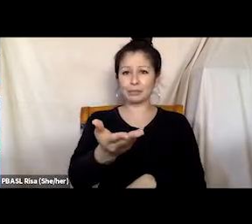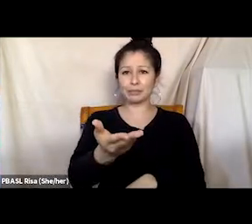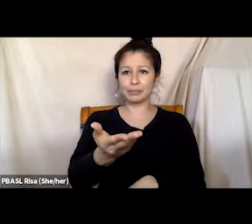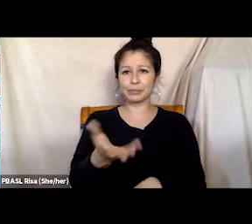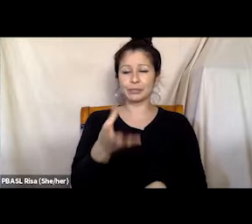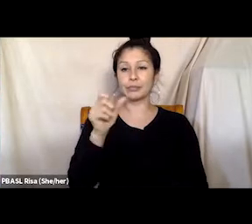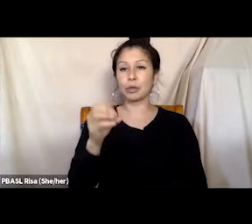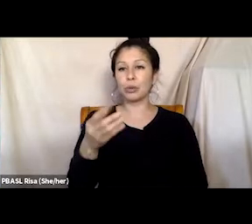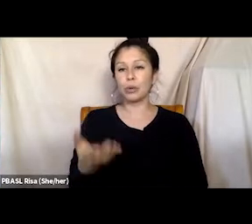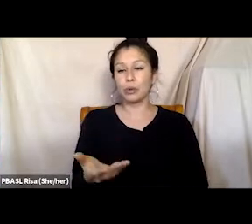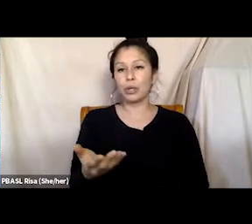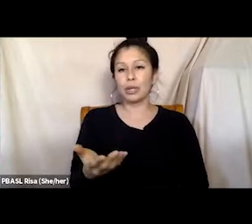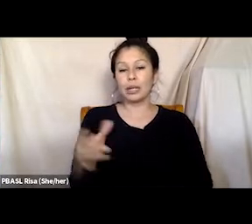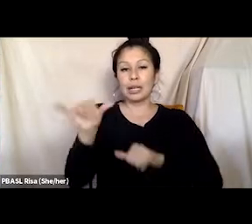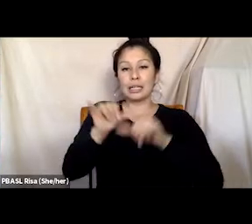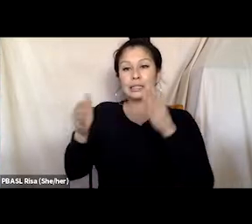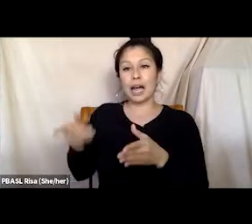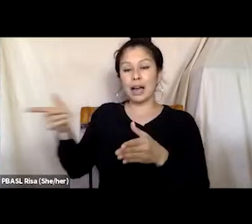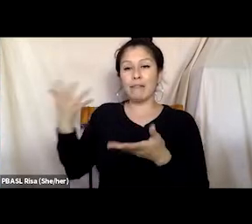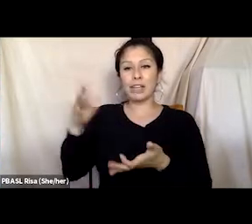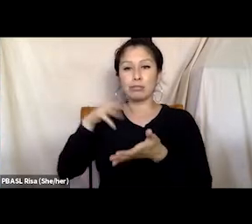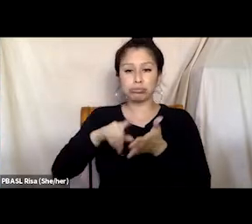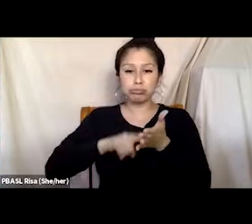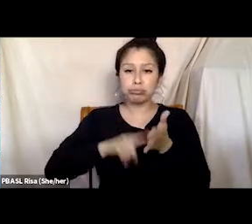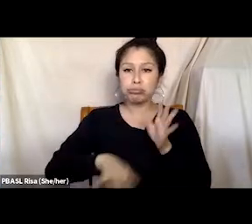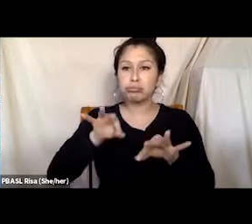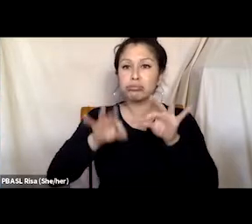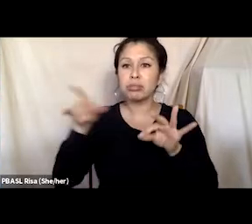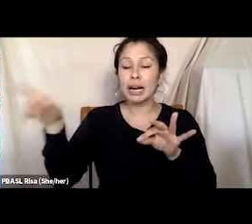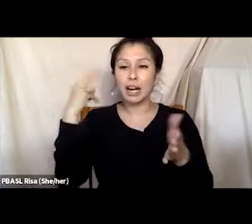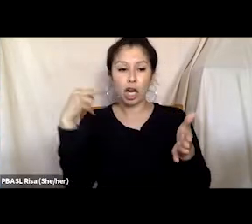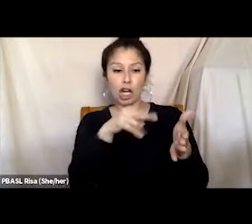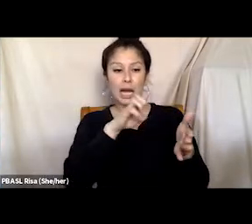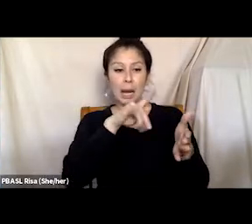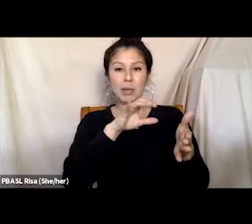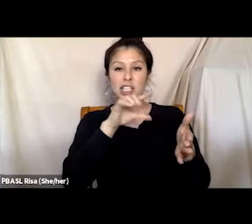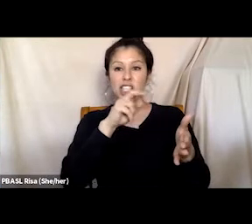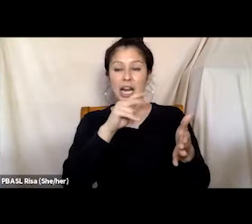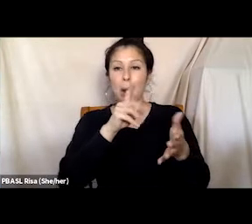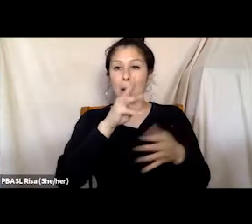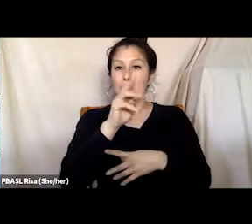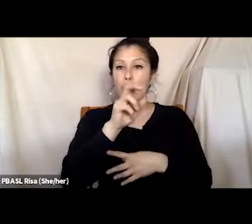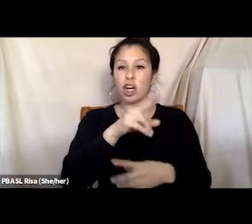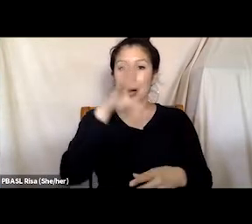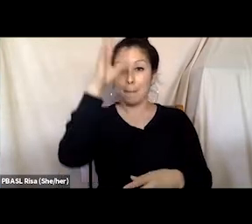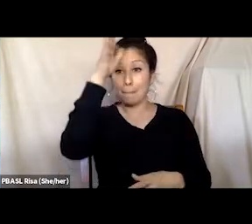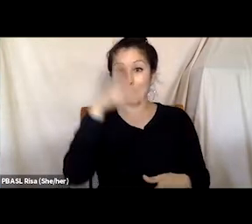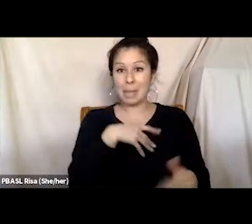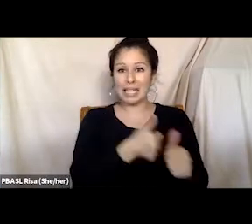And so scientists have done studies where they have looked at the epigenetic markers of men who have been